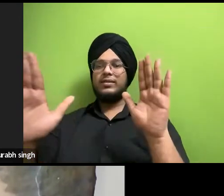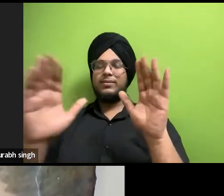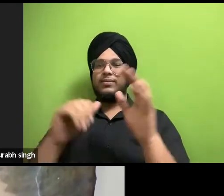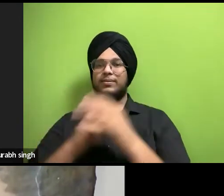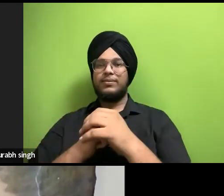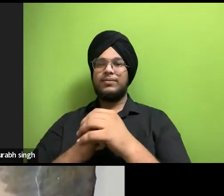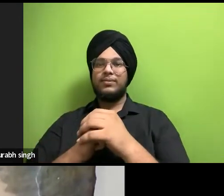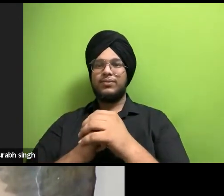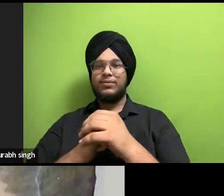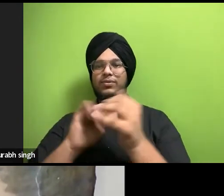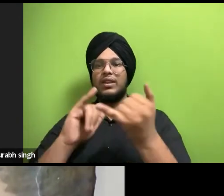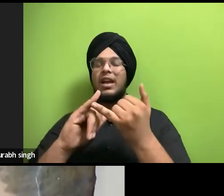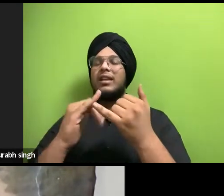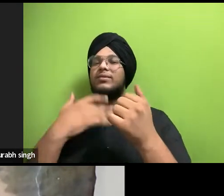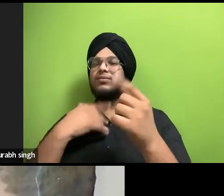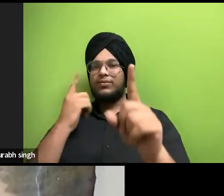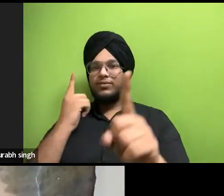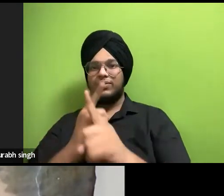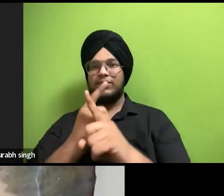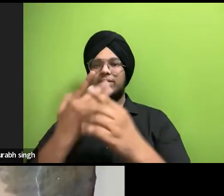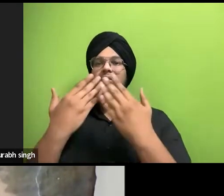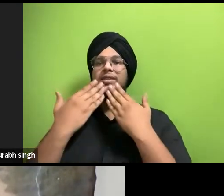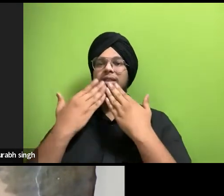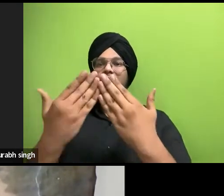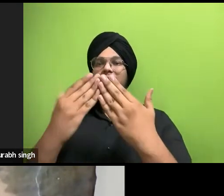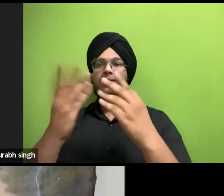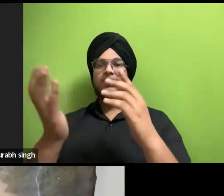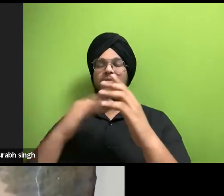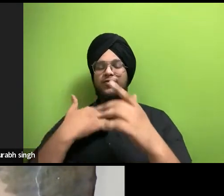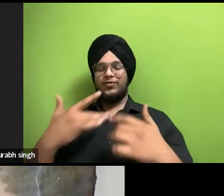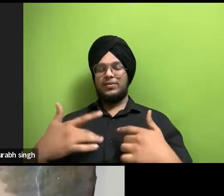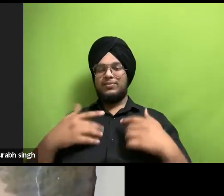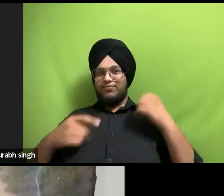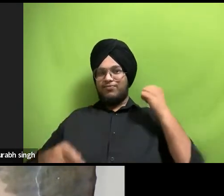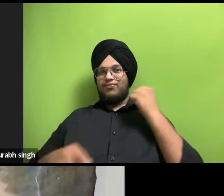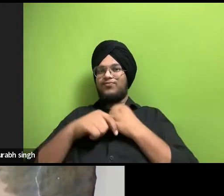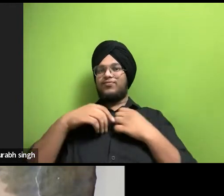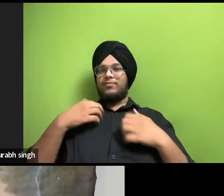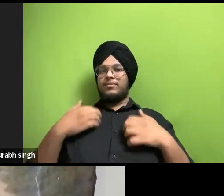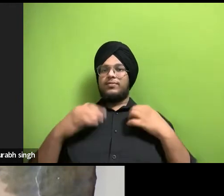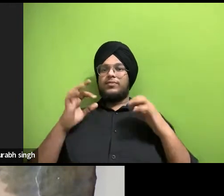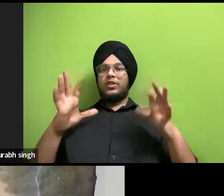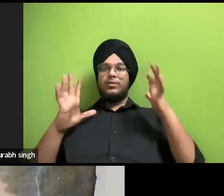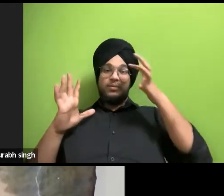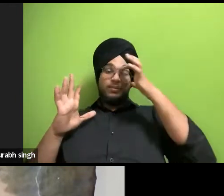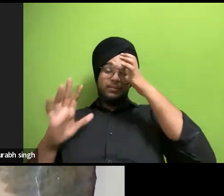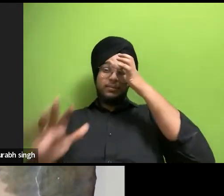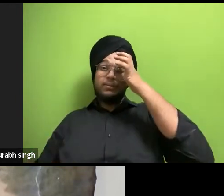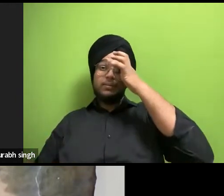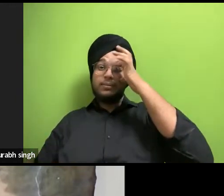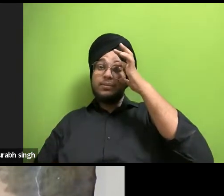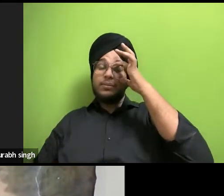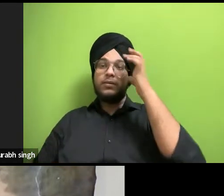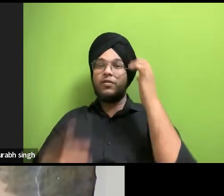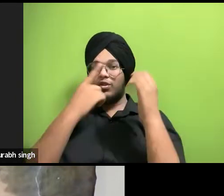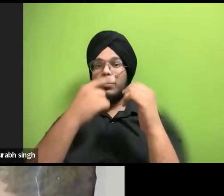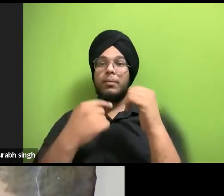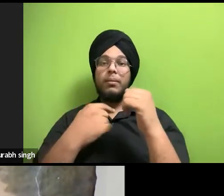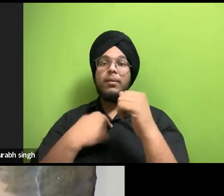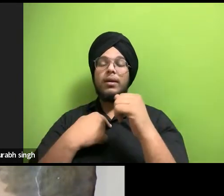Suhana, and it's been so lovely to chat again. To me, I think